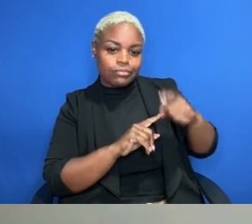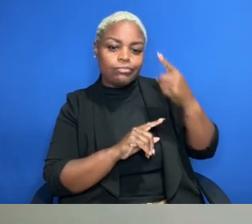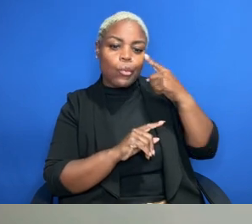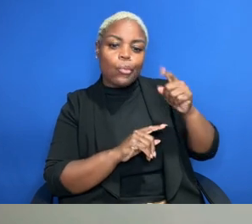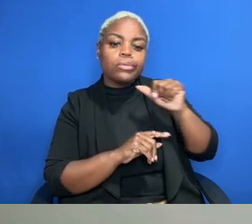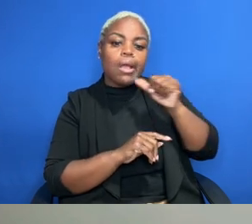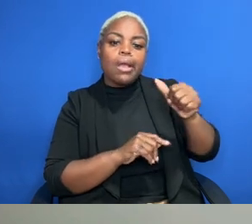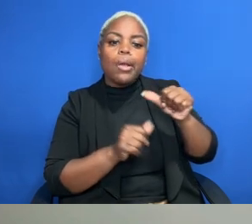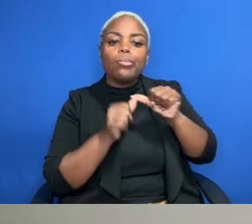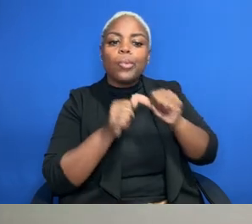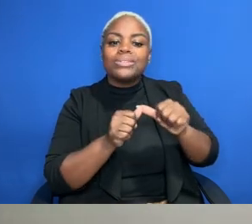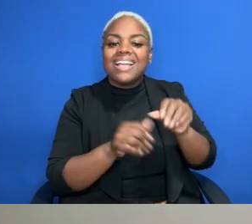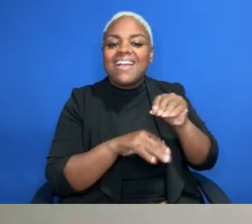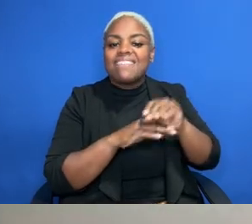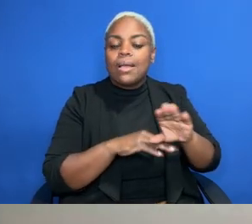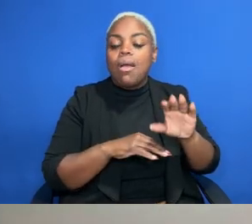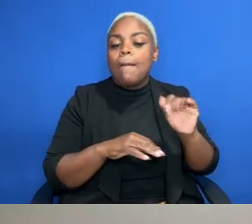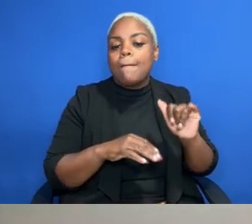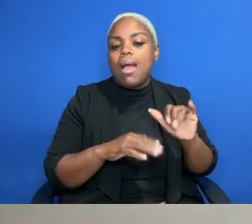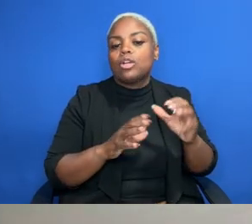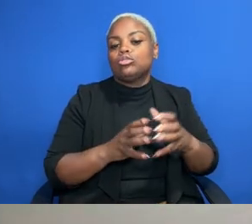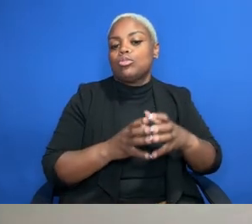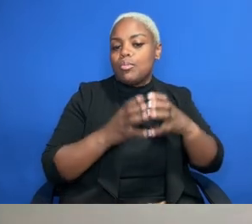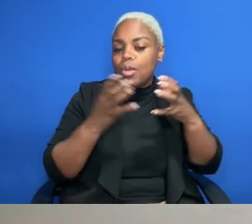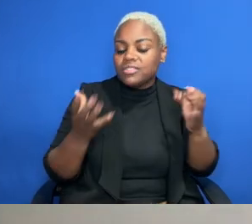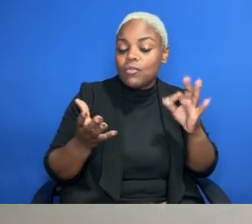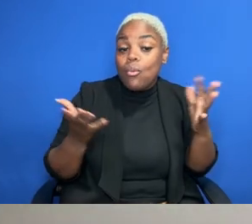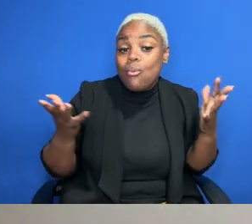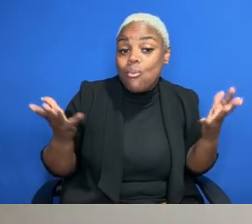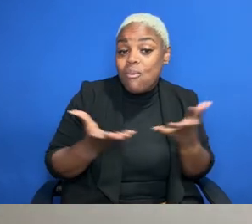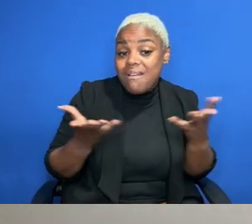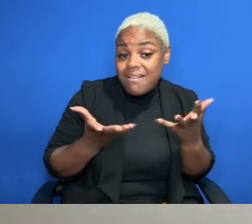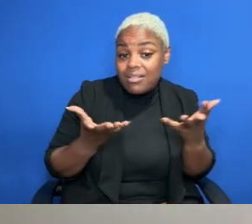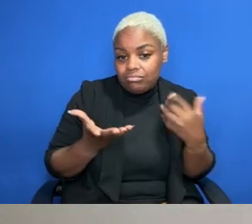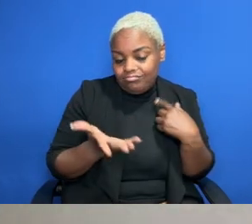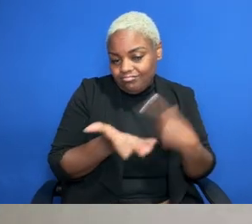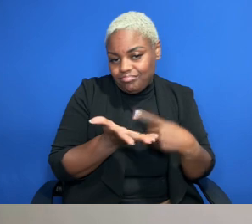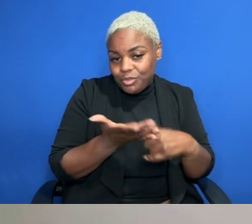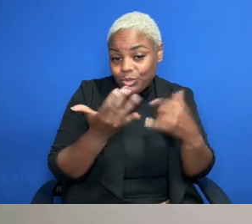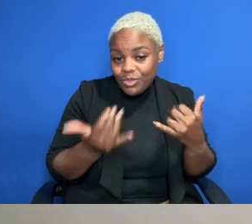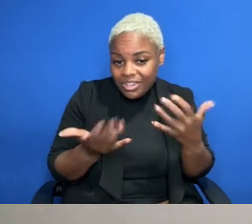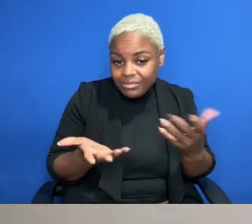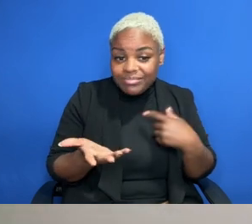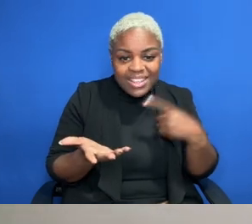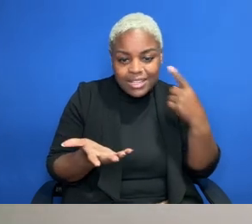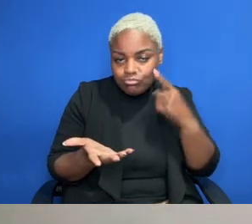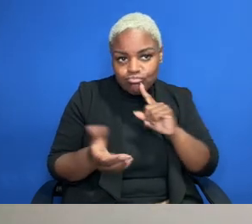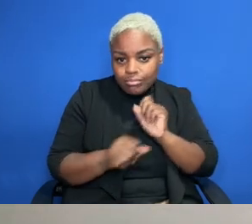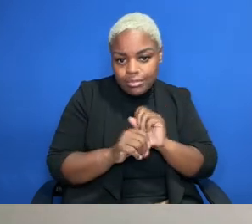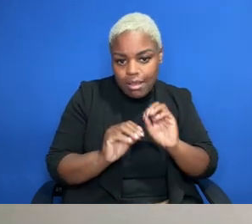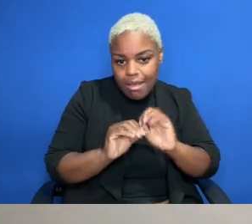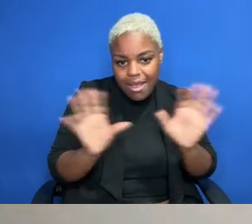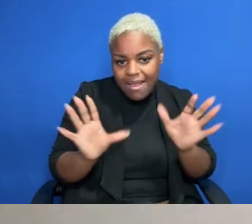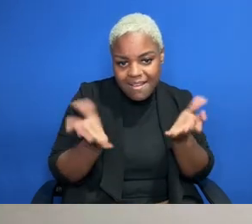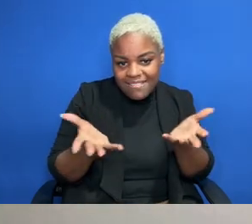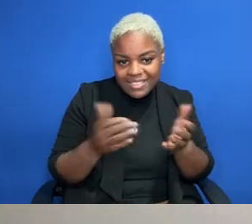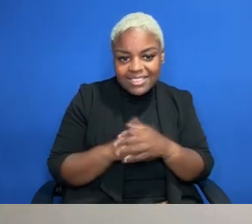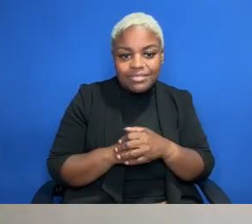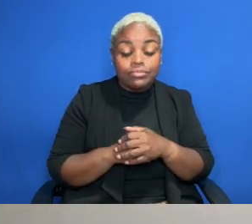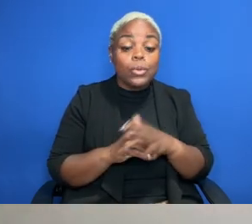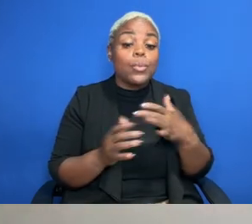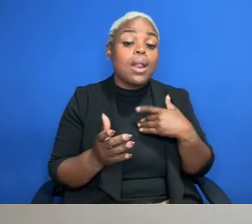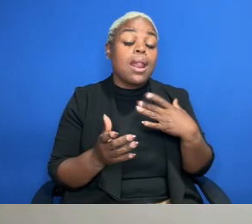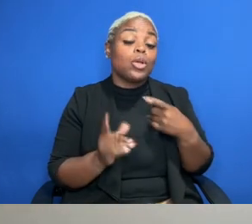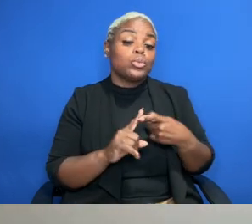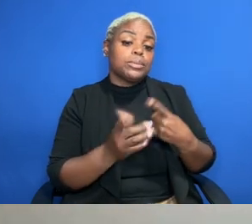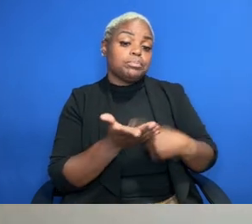needs have disproportionately been affected by so much of what we talked about today. And I think that's really been